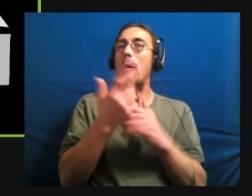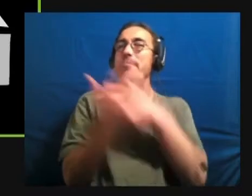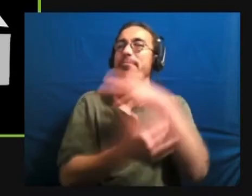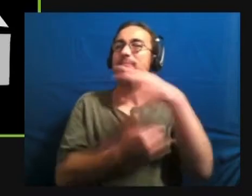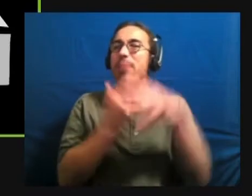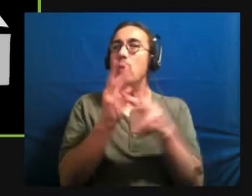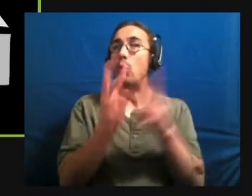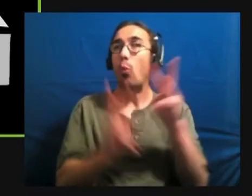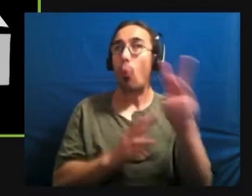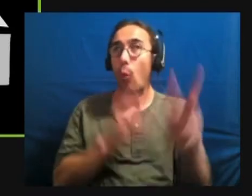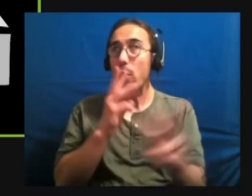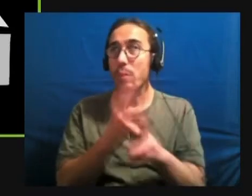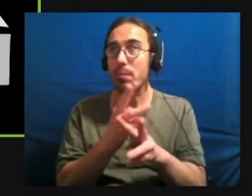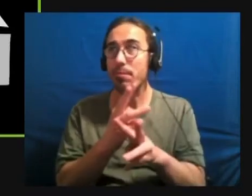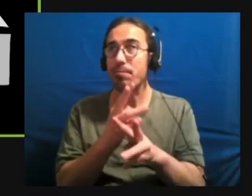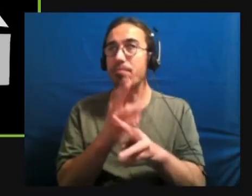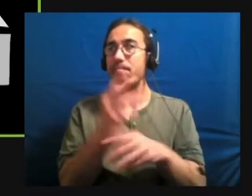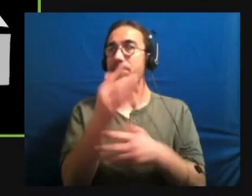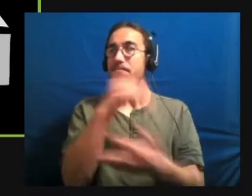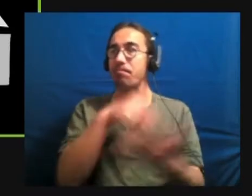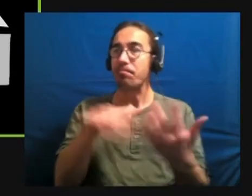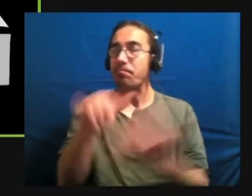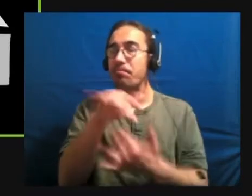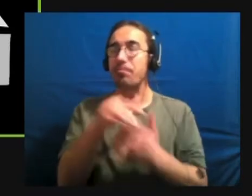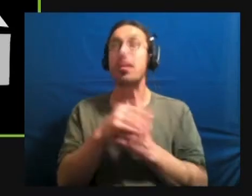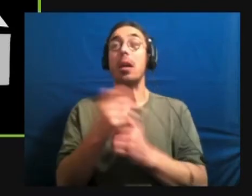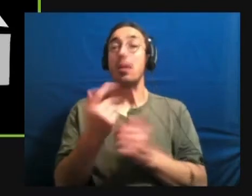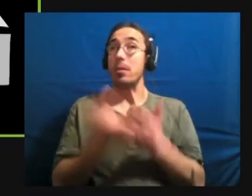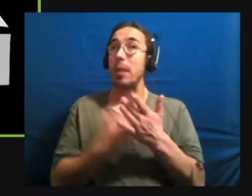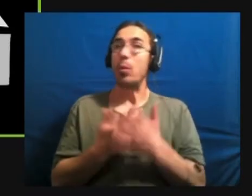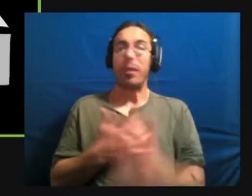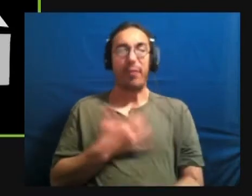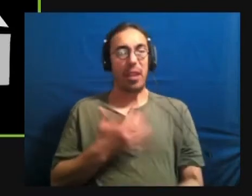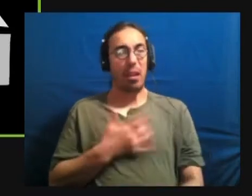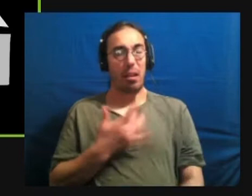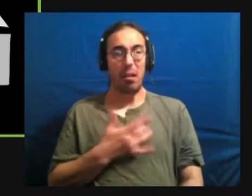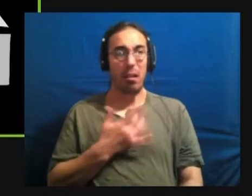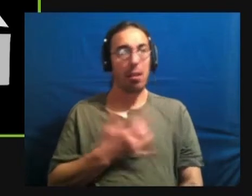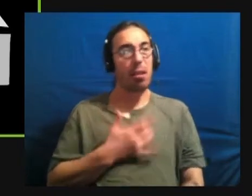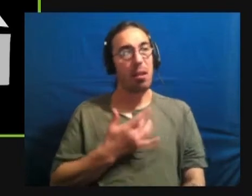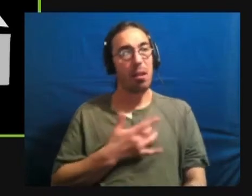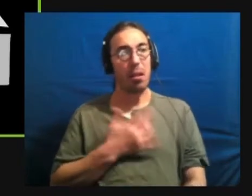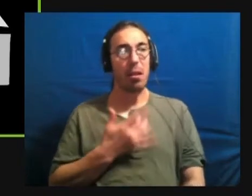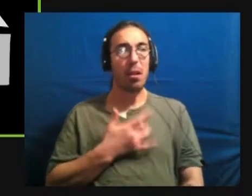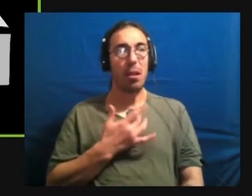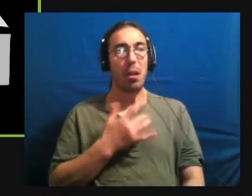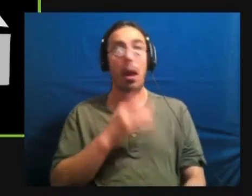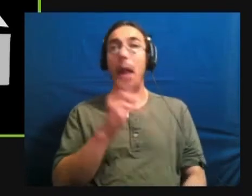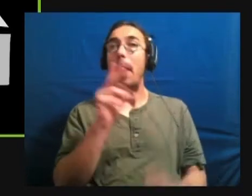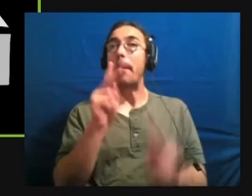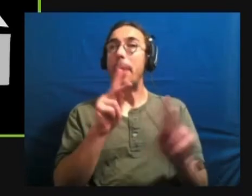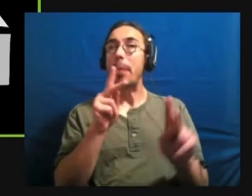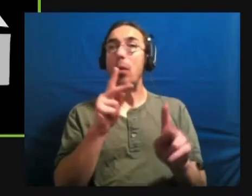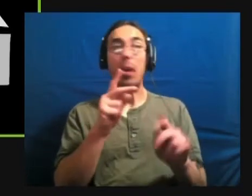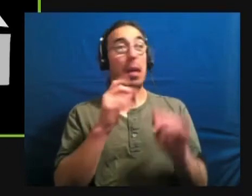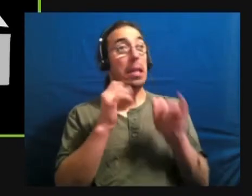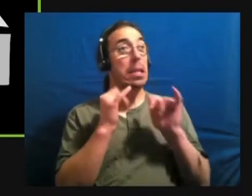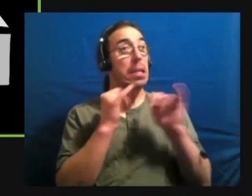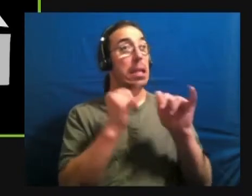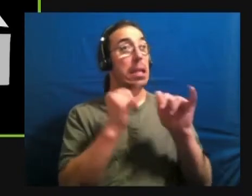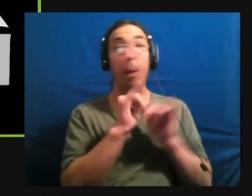So we often find ourselves at odds with people in our same identity